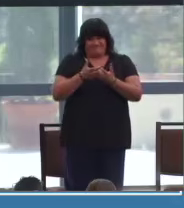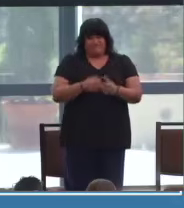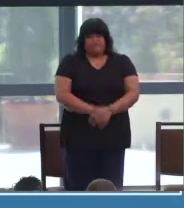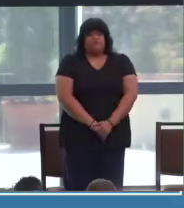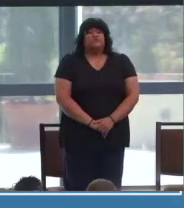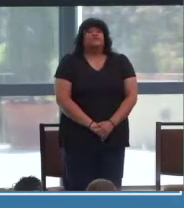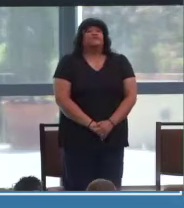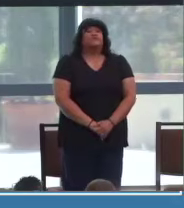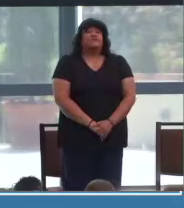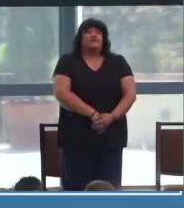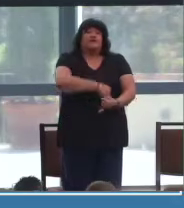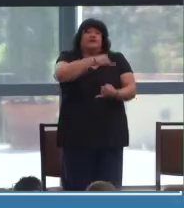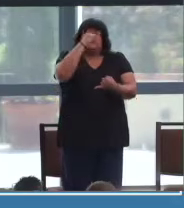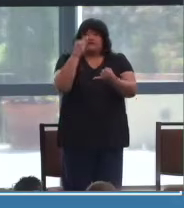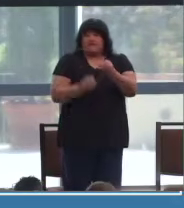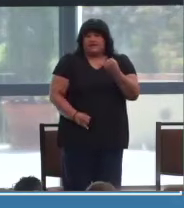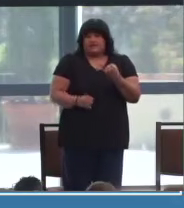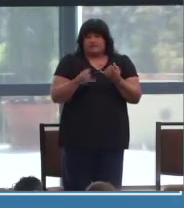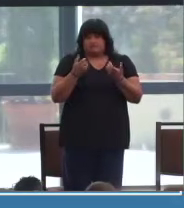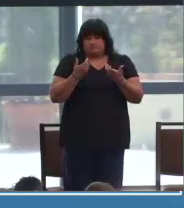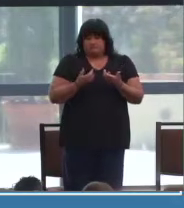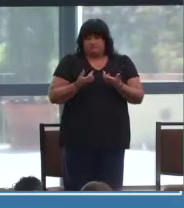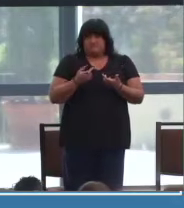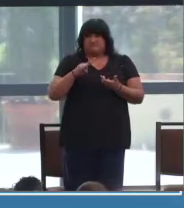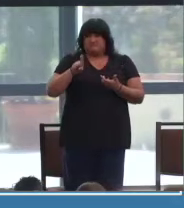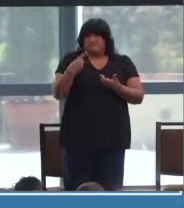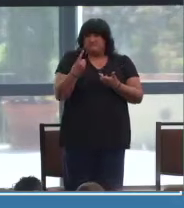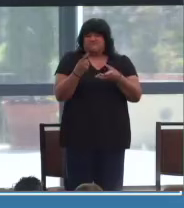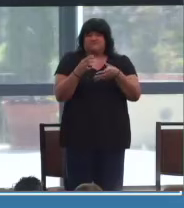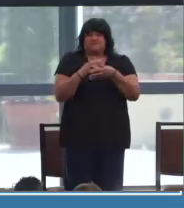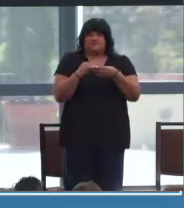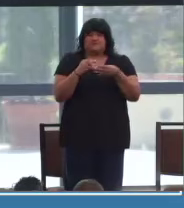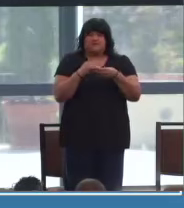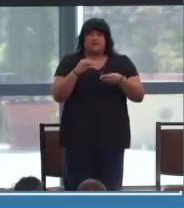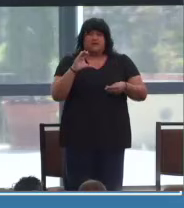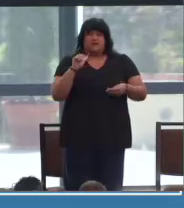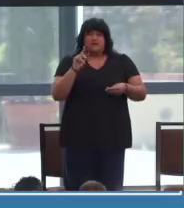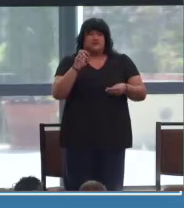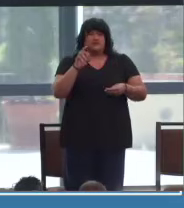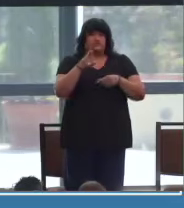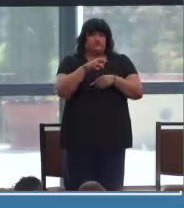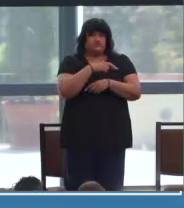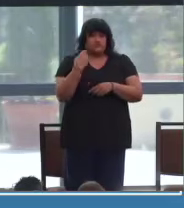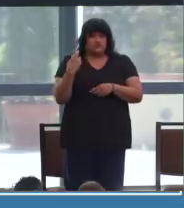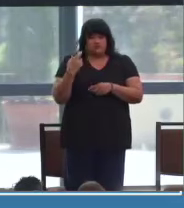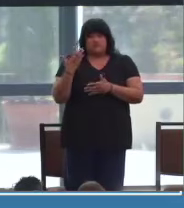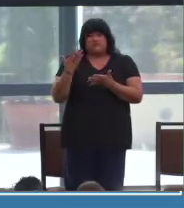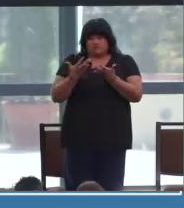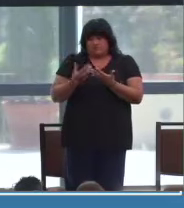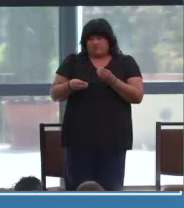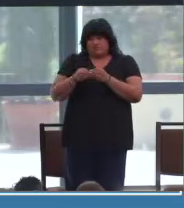Okay, finally, just to kind of mention cancer risk that might be more specific for women with